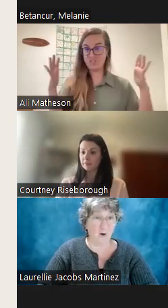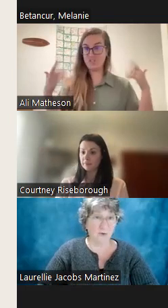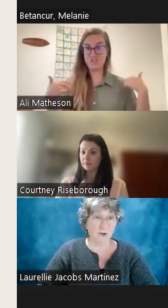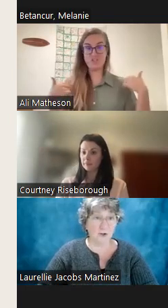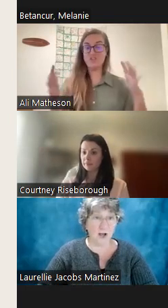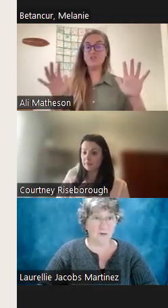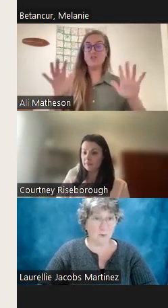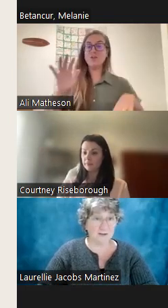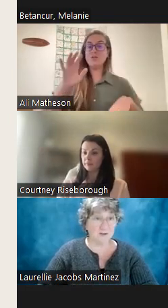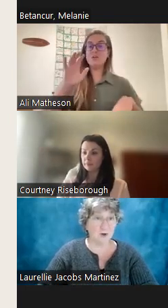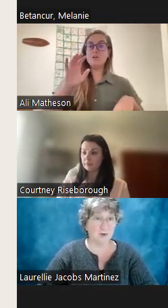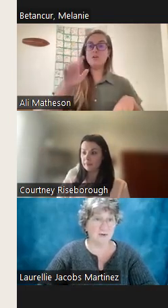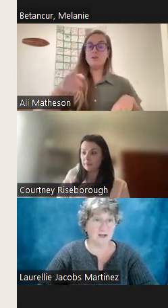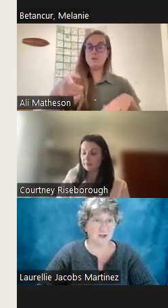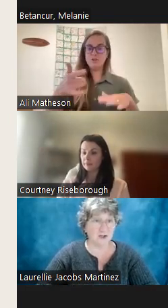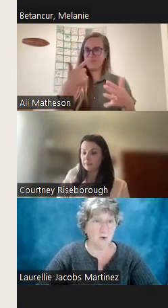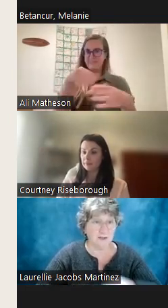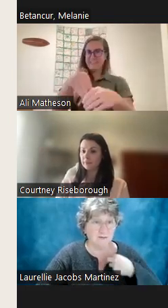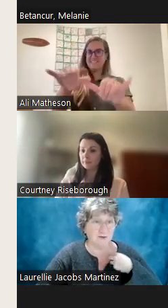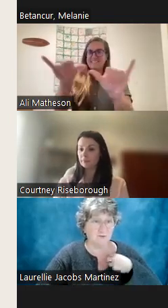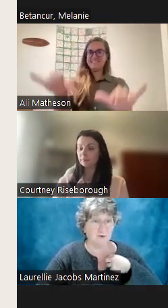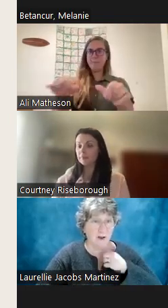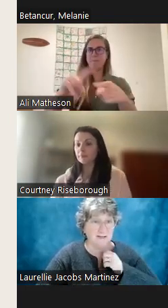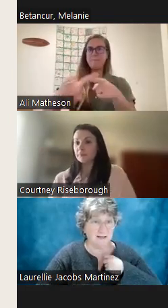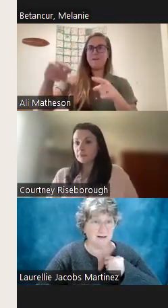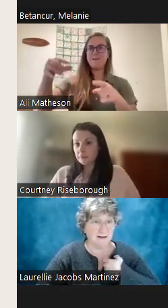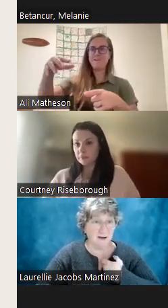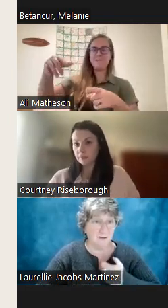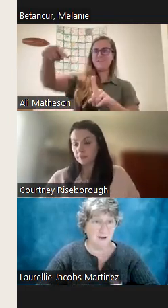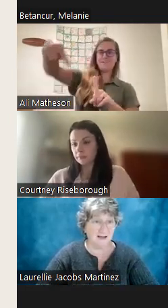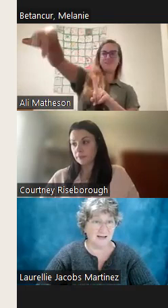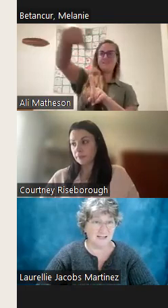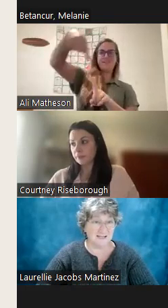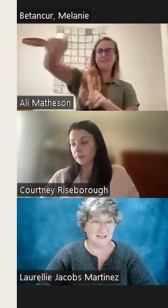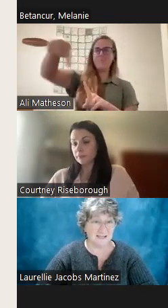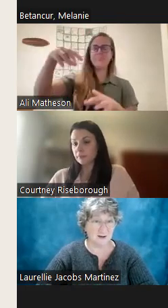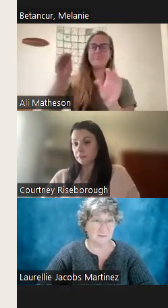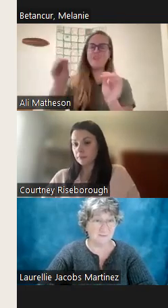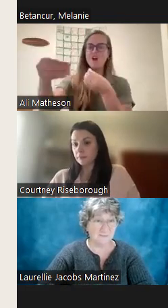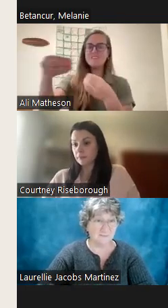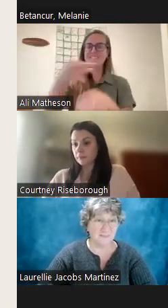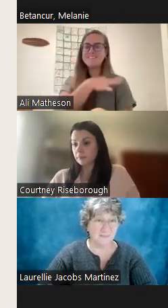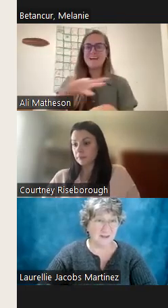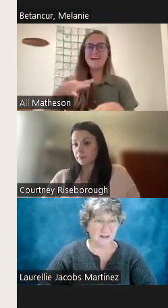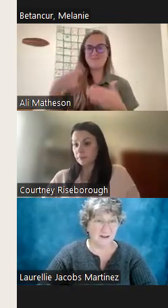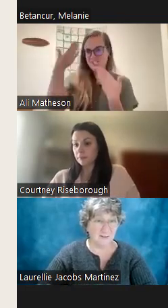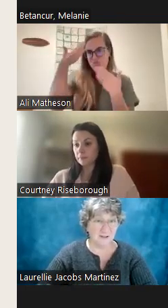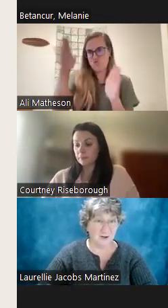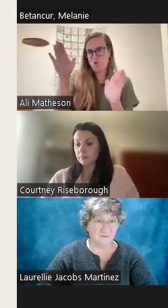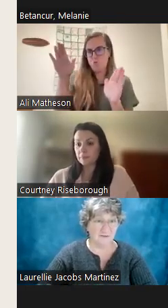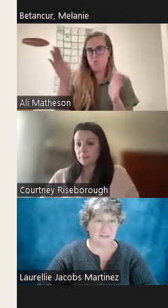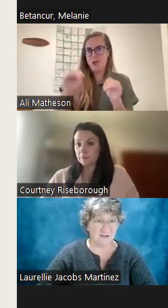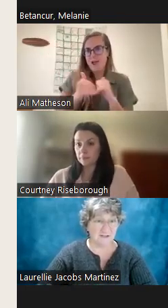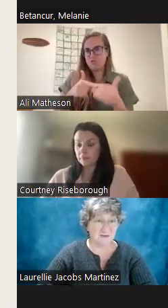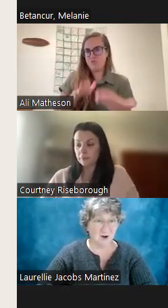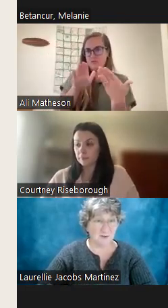say, oh, look, I request an interpreter, and they can show that they've put the request in, but it's in the system. But the